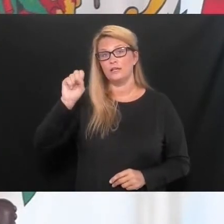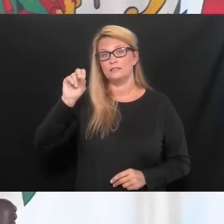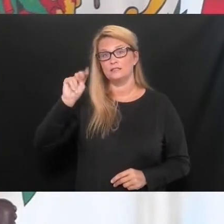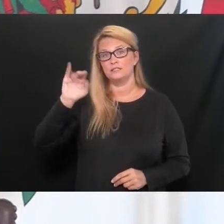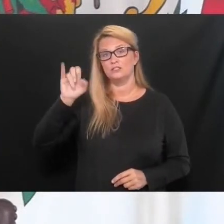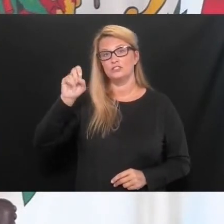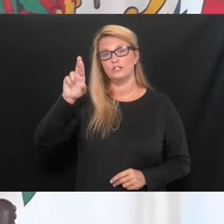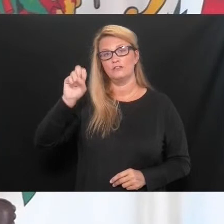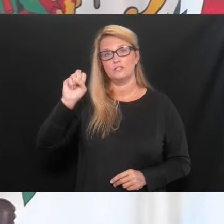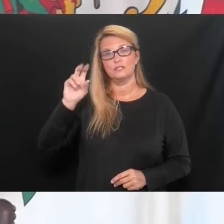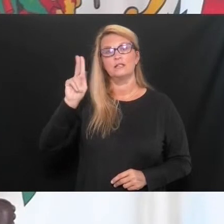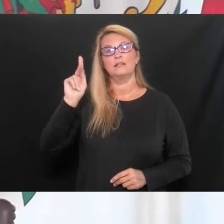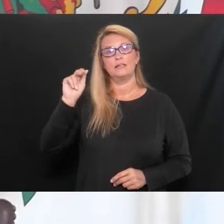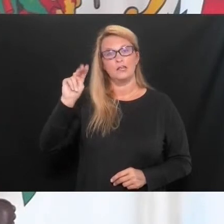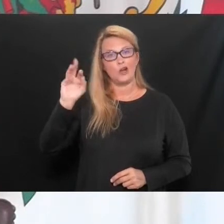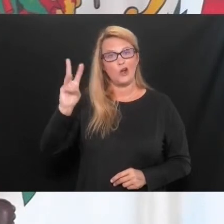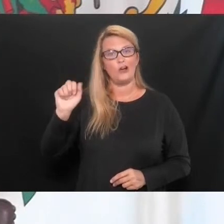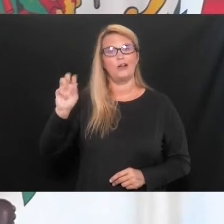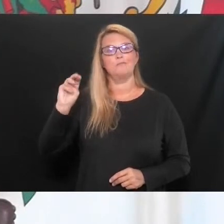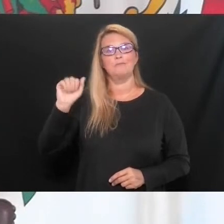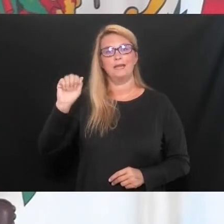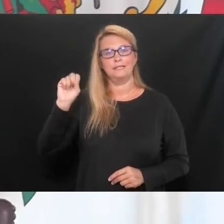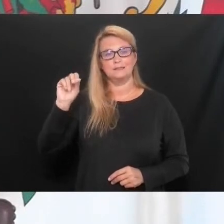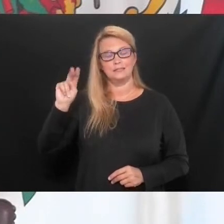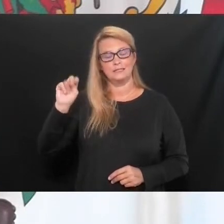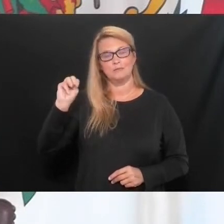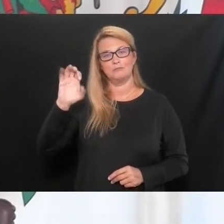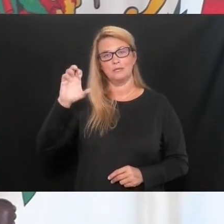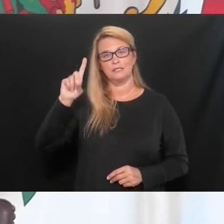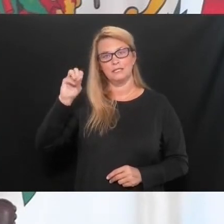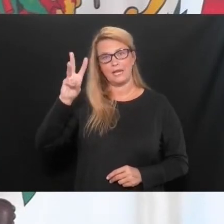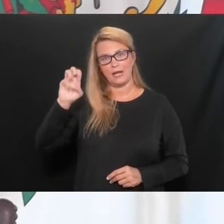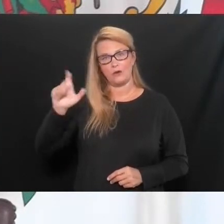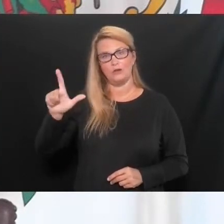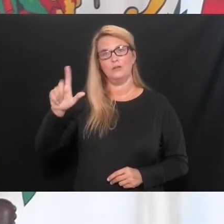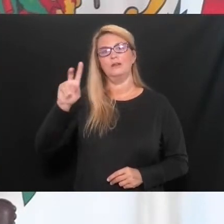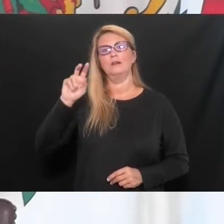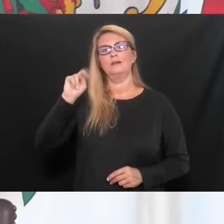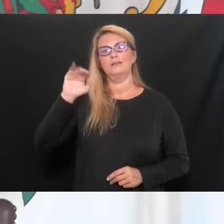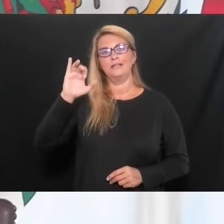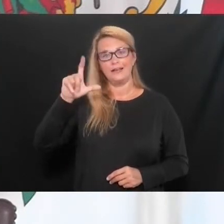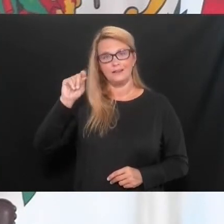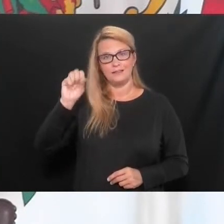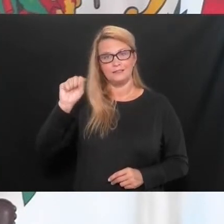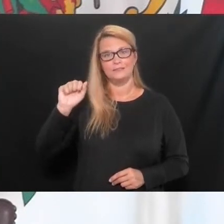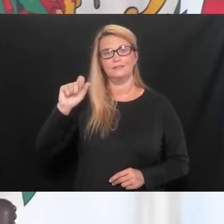Kanawha, Mason, McDowell, Nicholas, Putnam, Raleigh, Taylor, and Wayne counties.